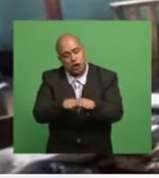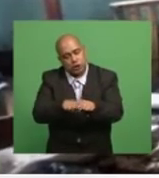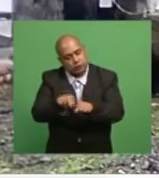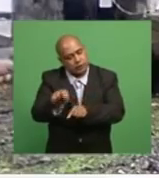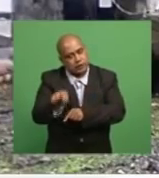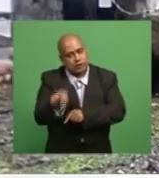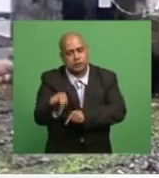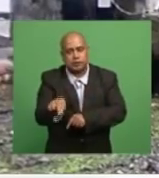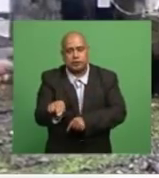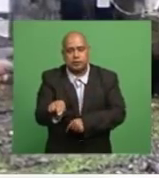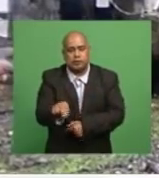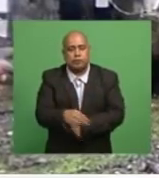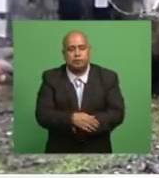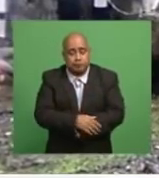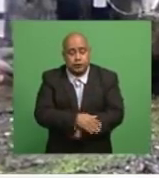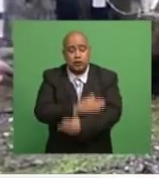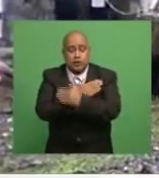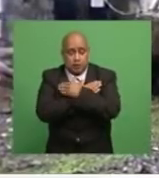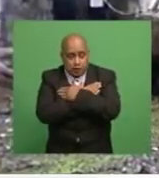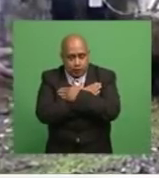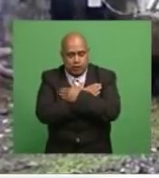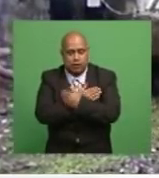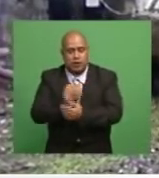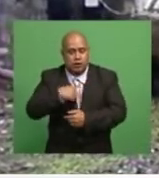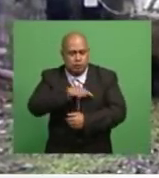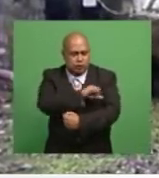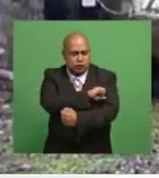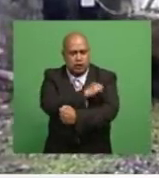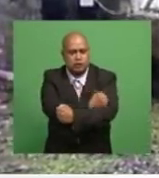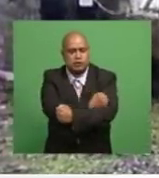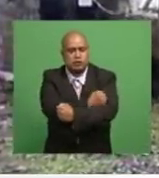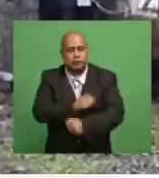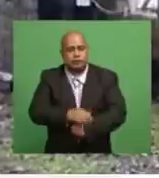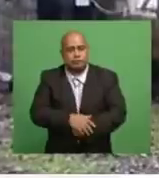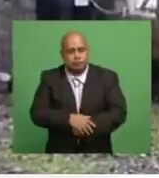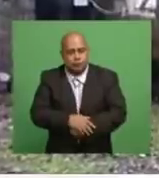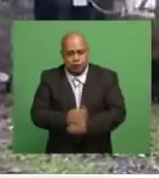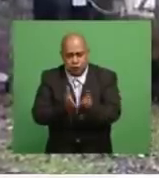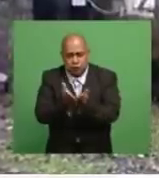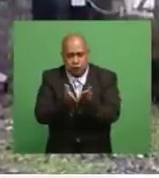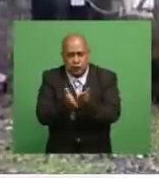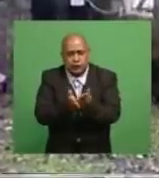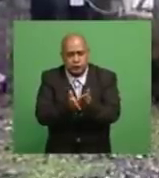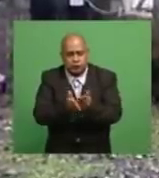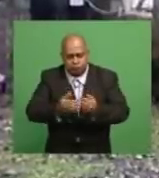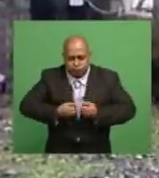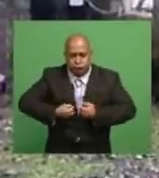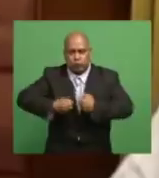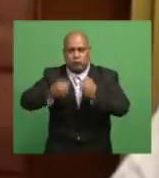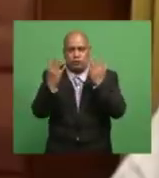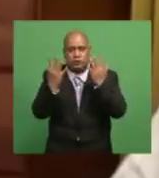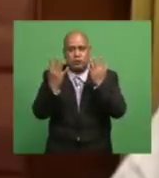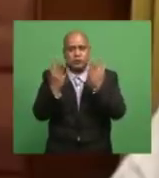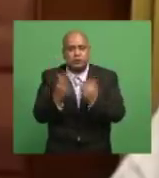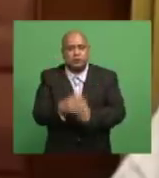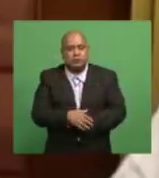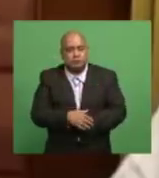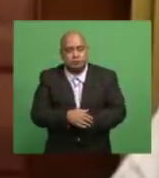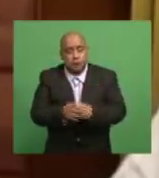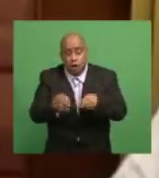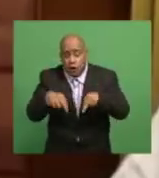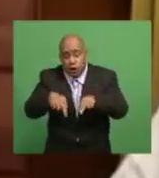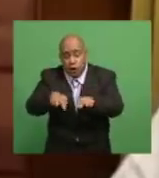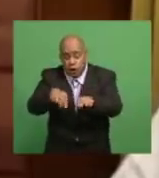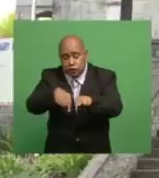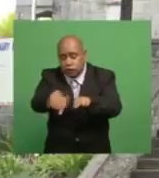Love grants us the strength to honor service with sacrifice. Love is the road that leads